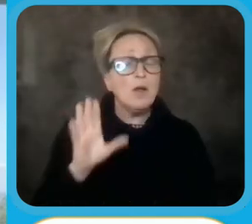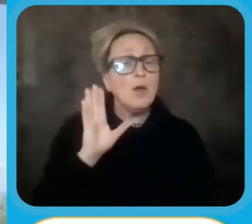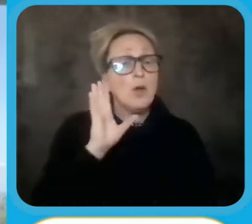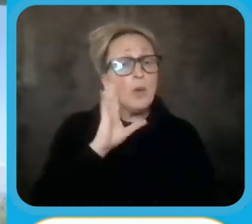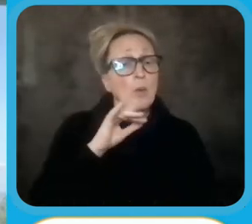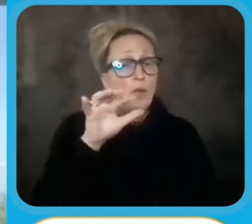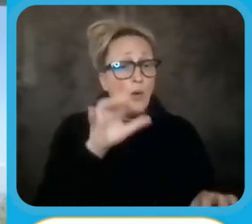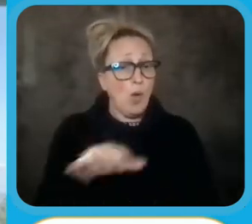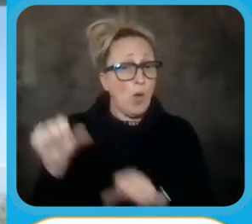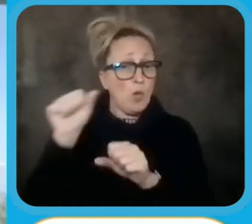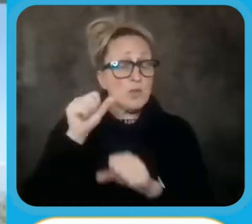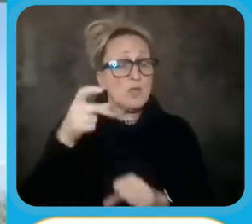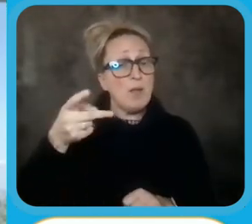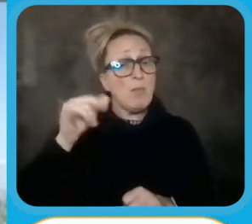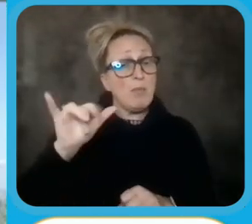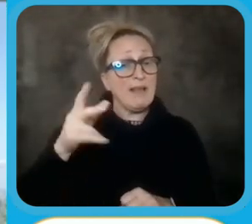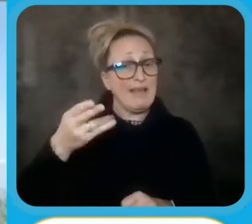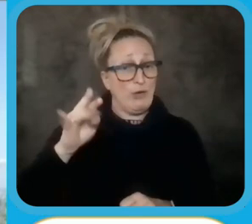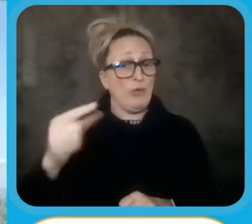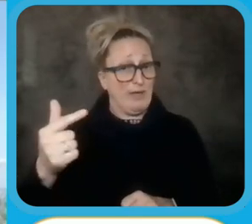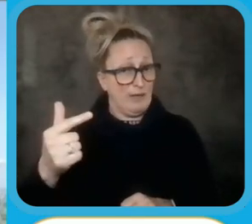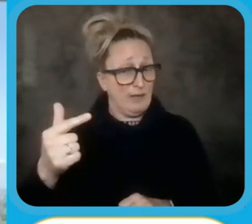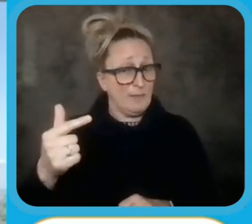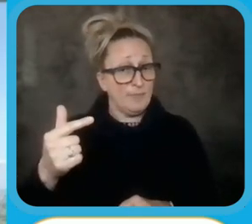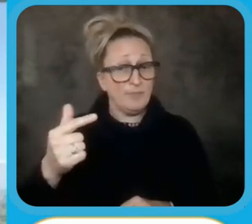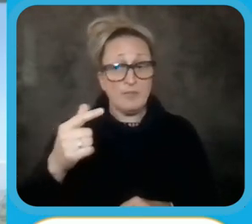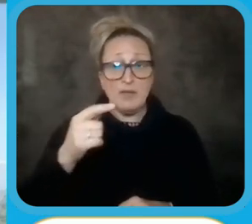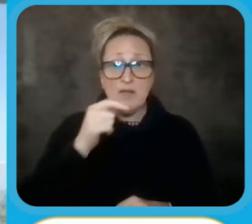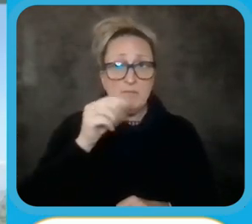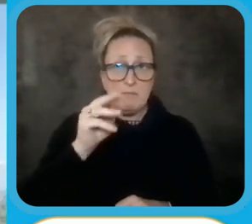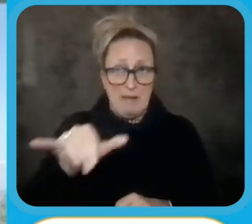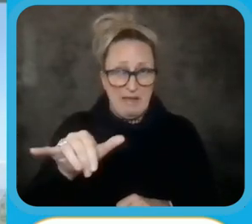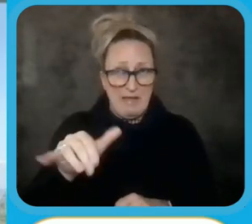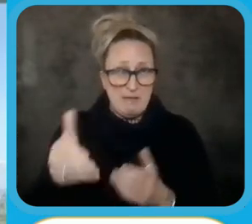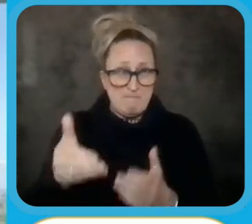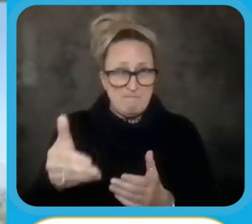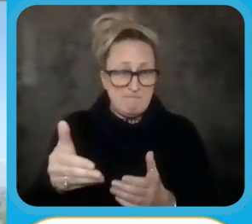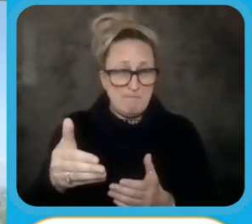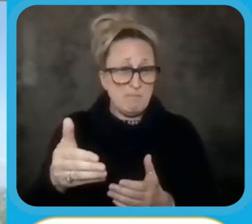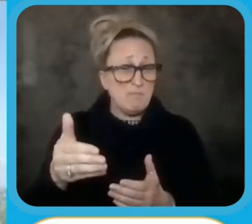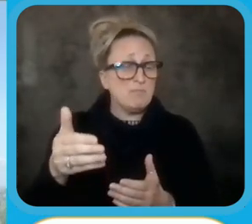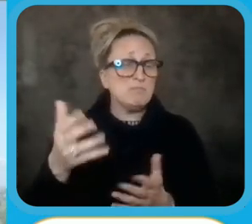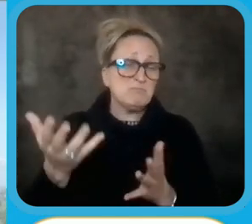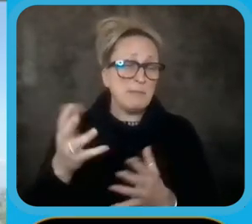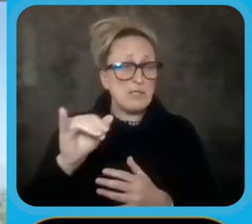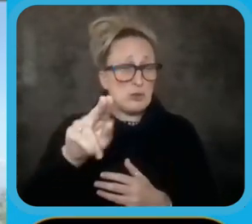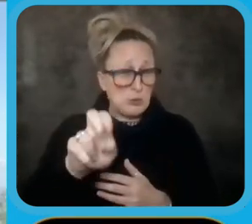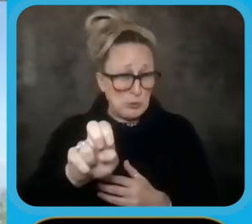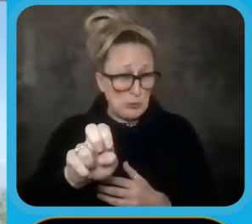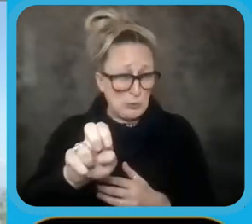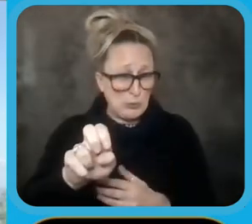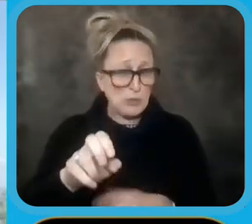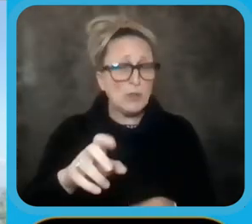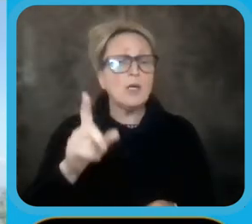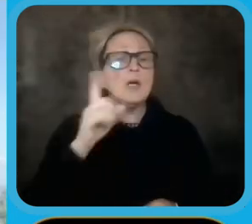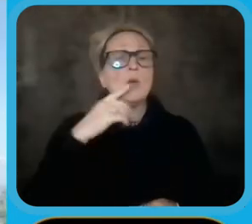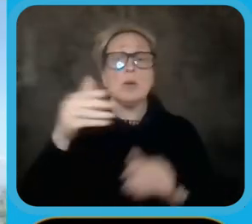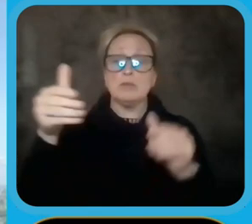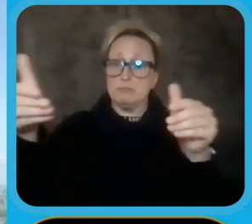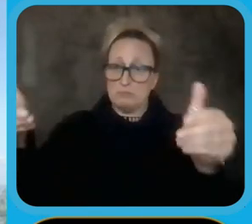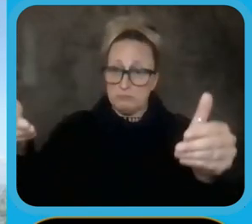host a public hearing, if not in May, at the latest June, where we would